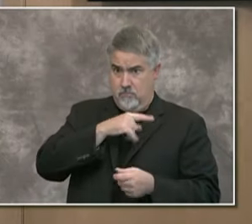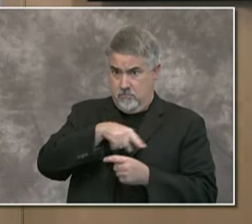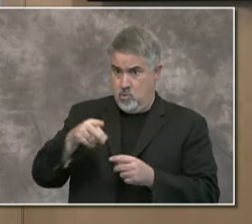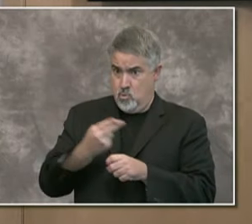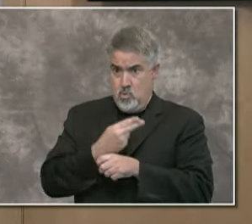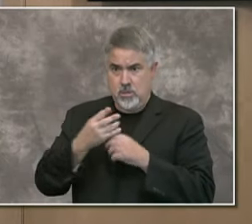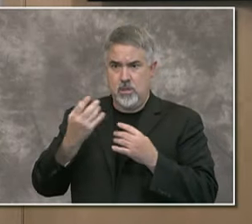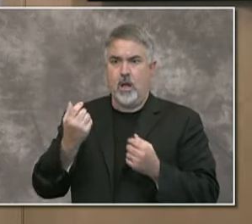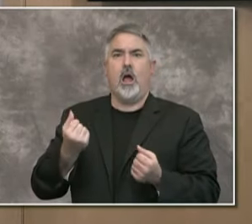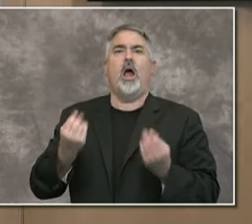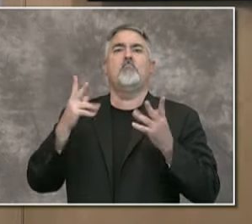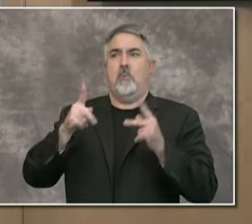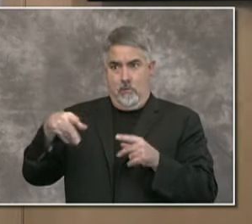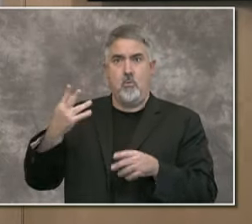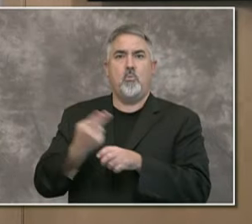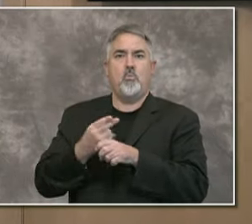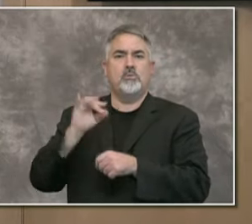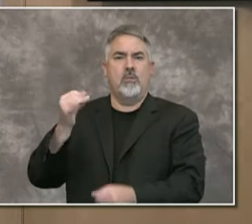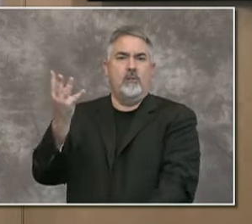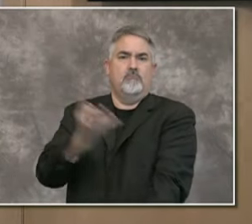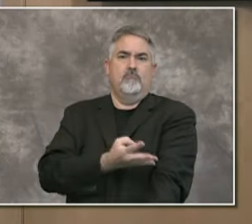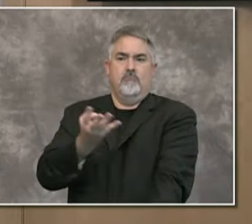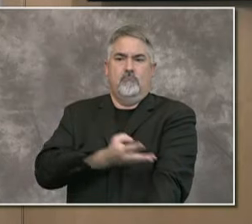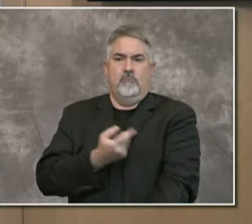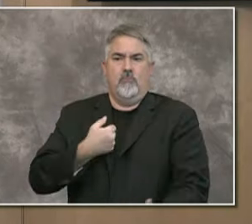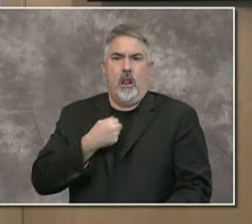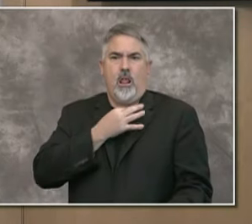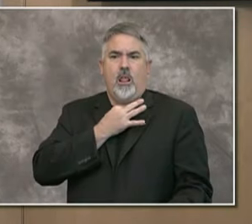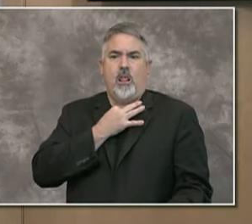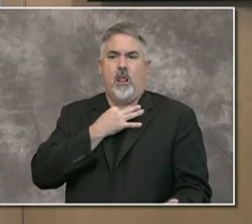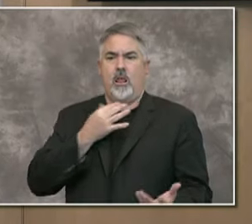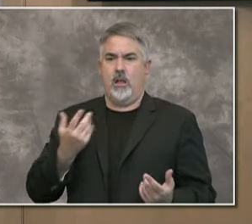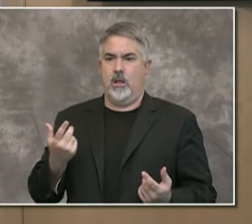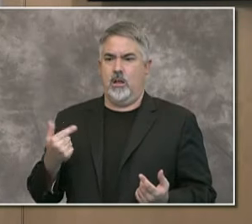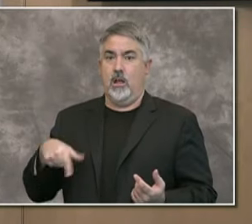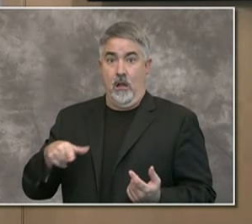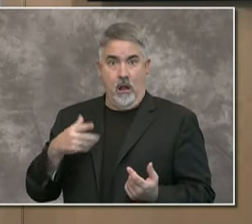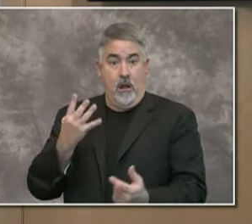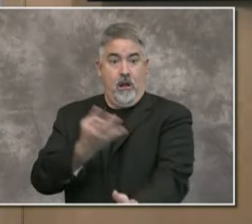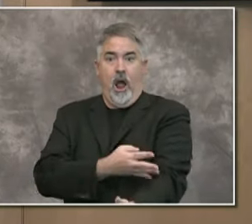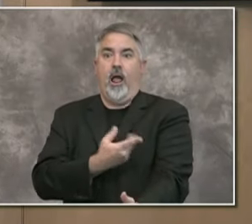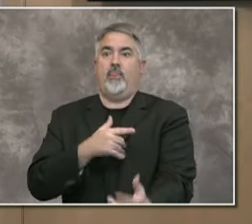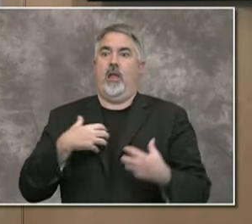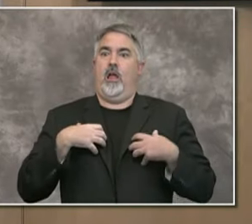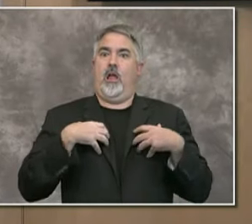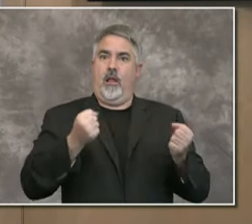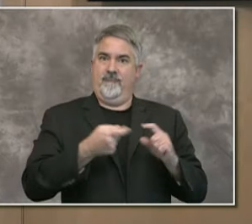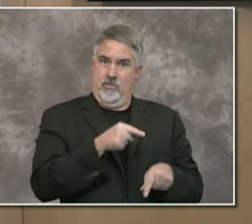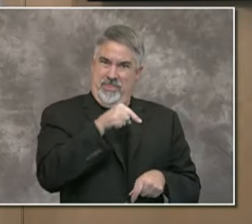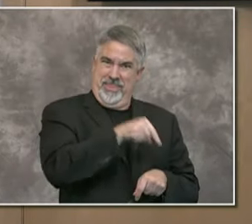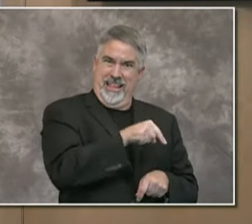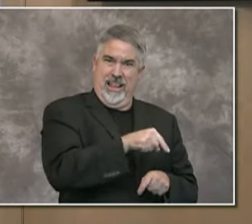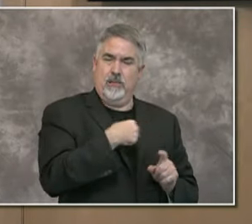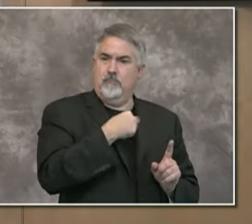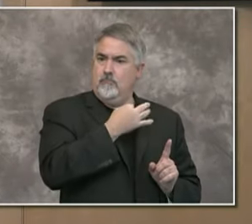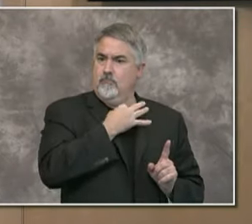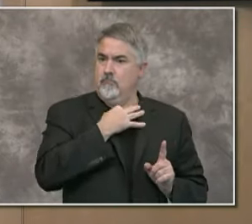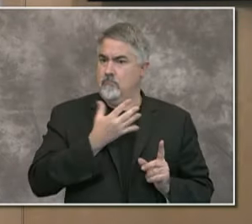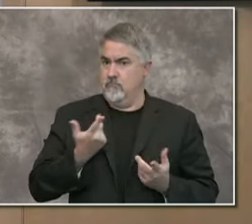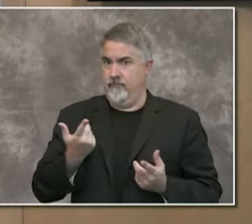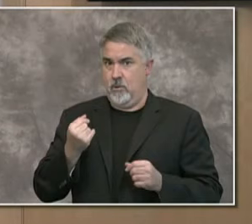are in our county that have recovered from the virus and therefore might actually qualify to donate this plasma? Dr. Efantides is going to respond to that